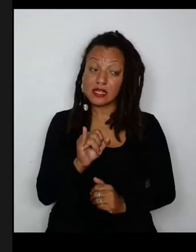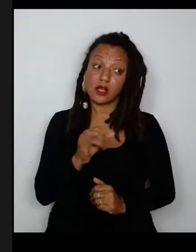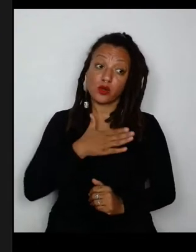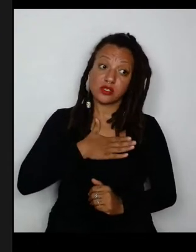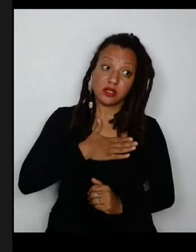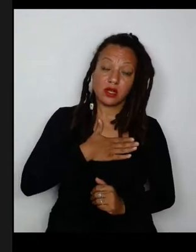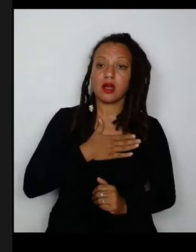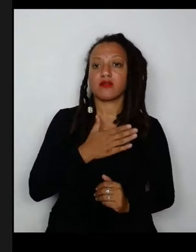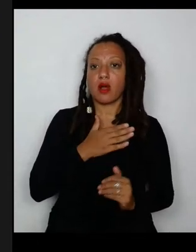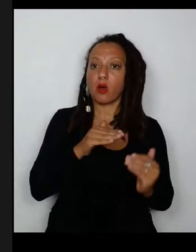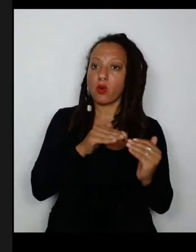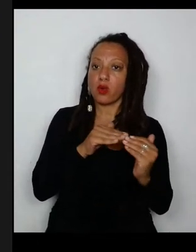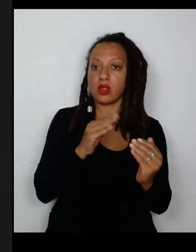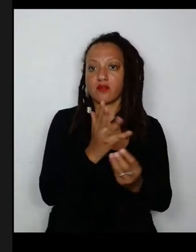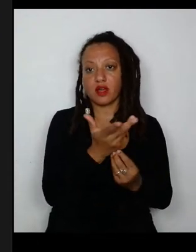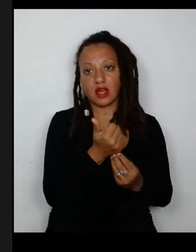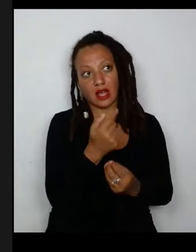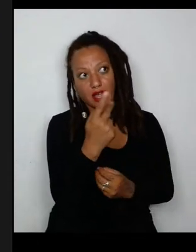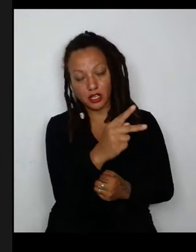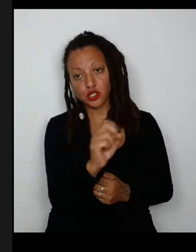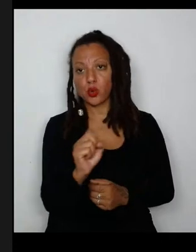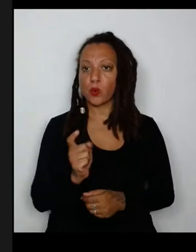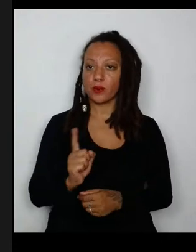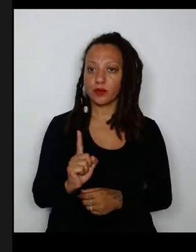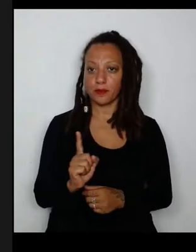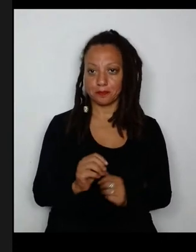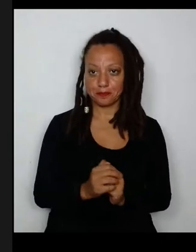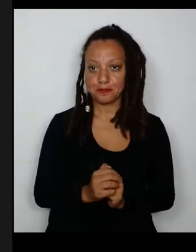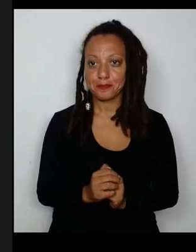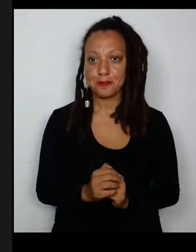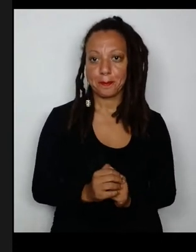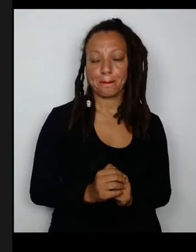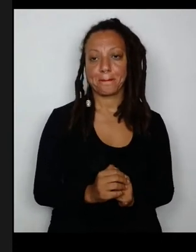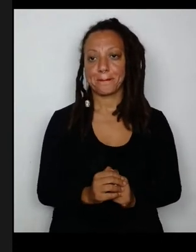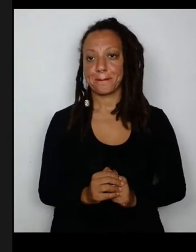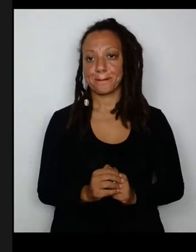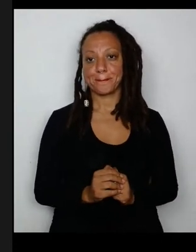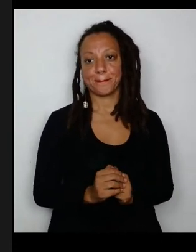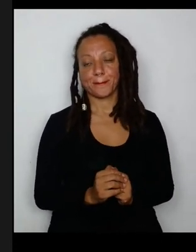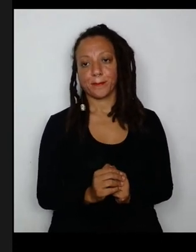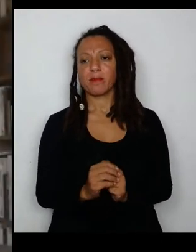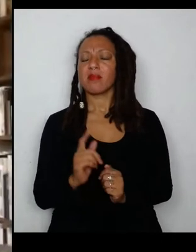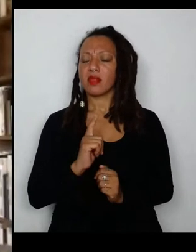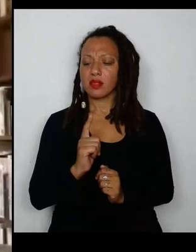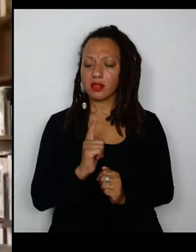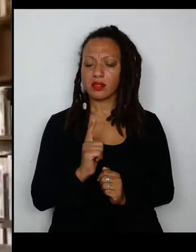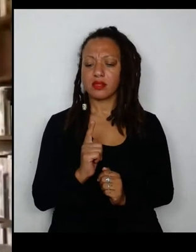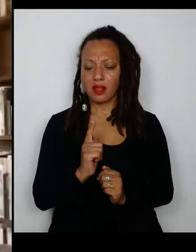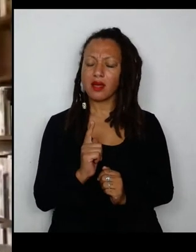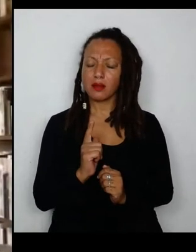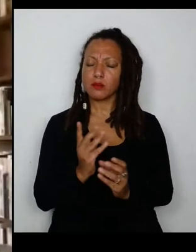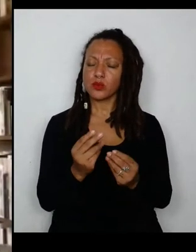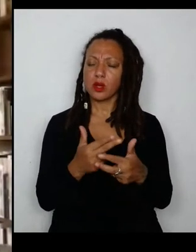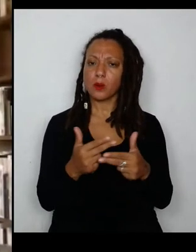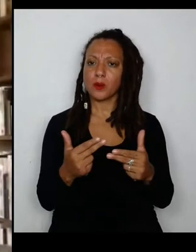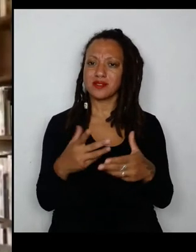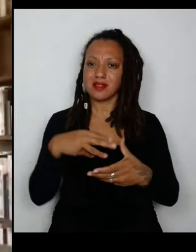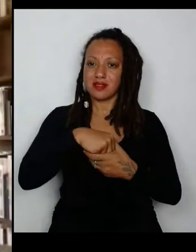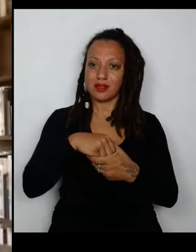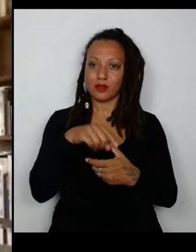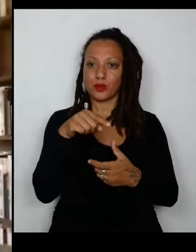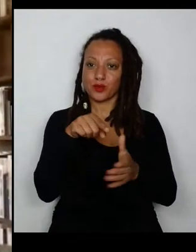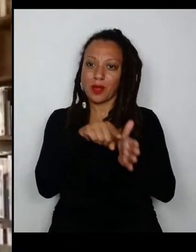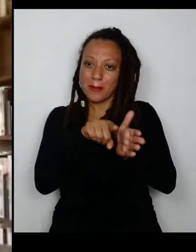many sort of themes within that question in a way but we do see some of the sort of